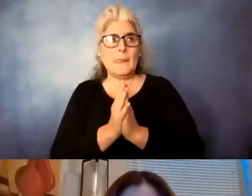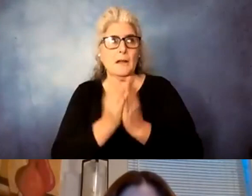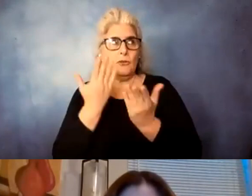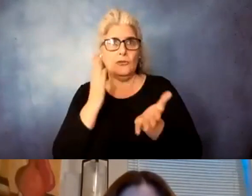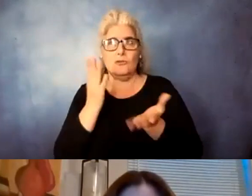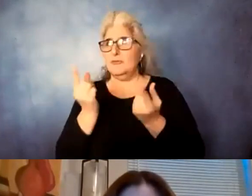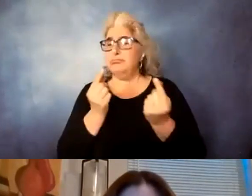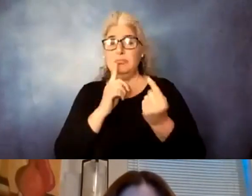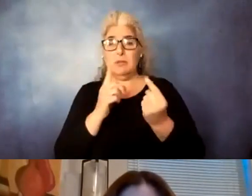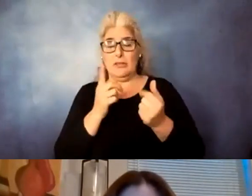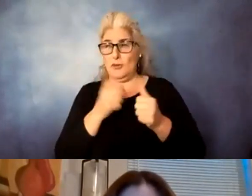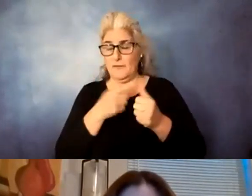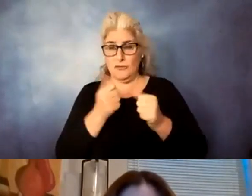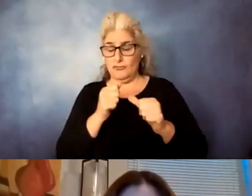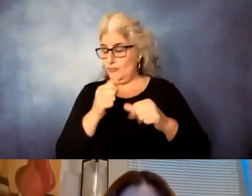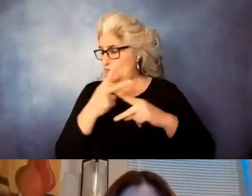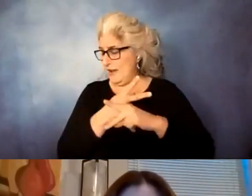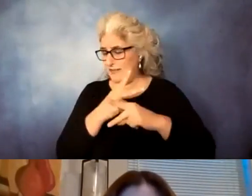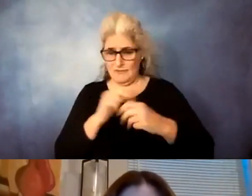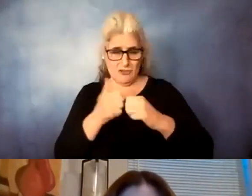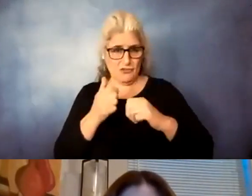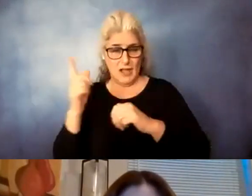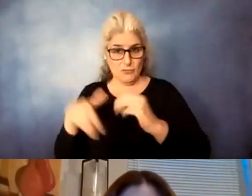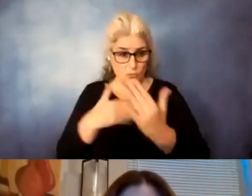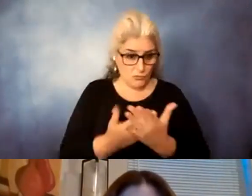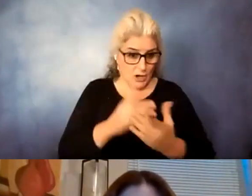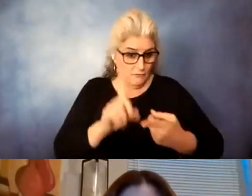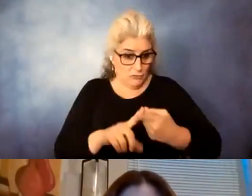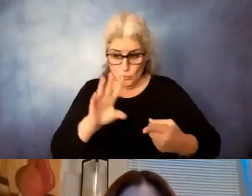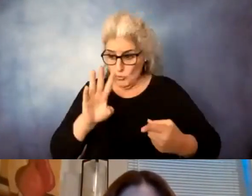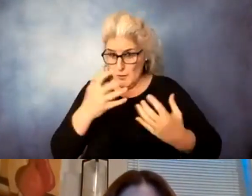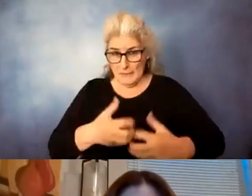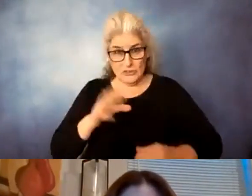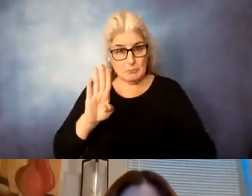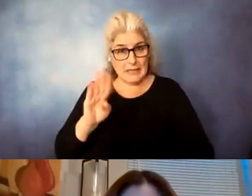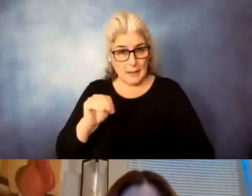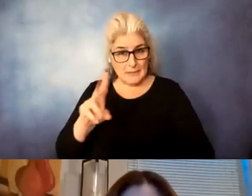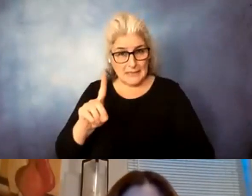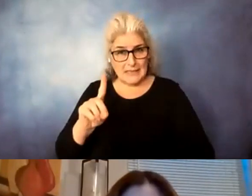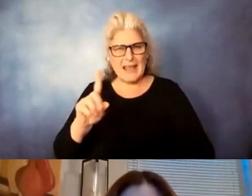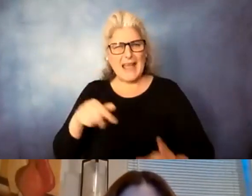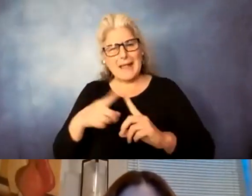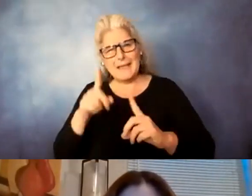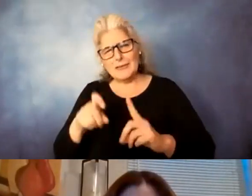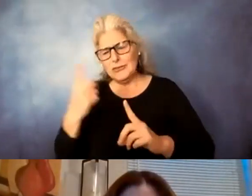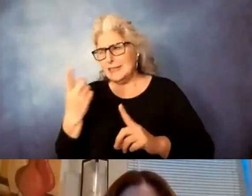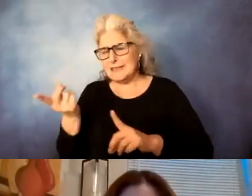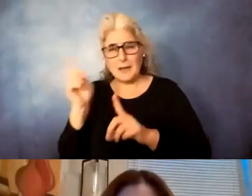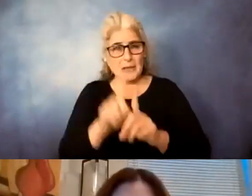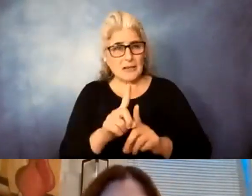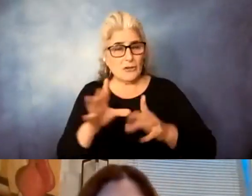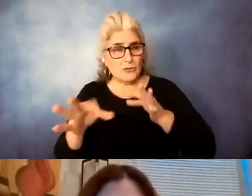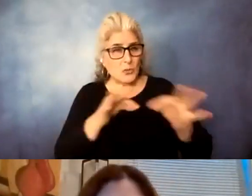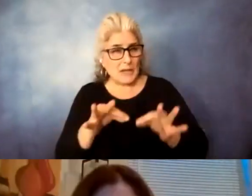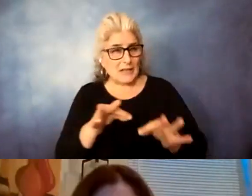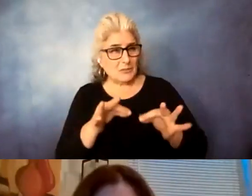you're first trying to navigate your way to the BMD itself. And then you're going to need somebody to explain things to you,